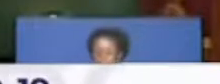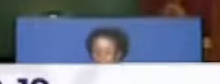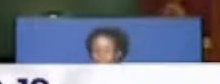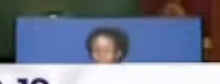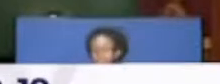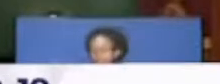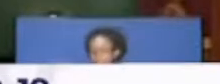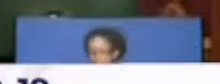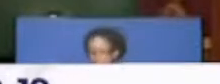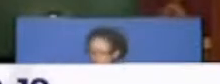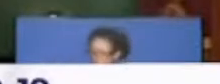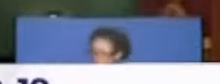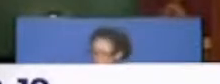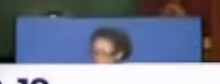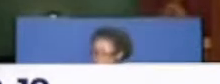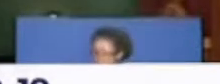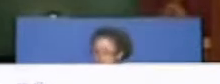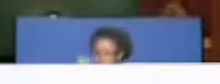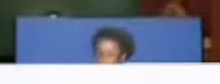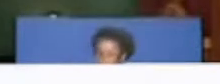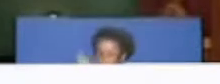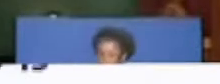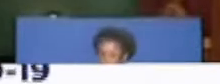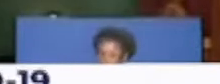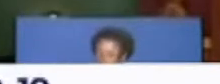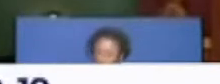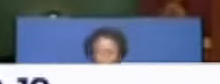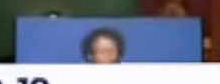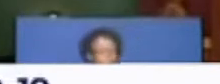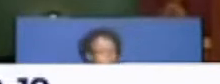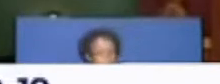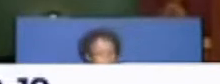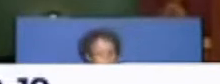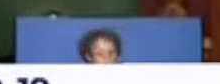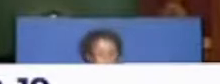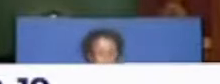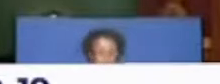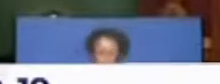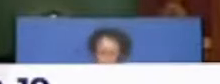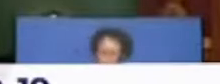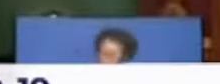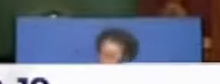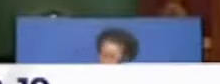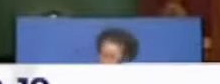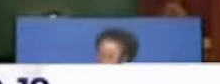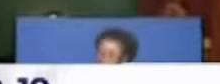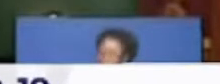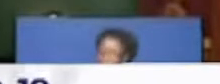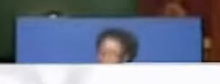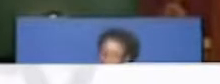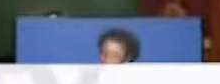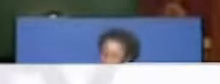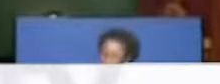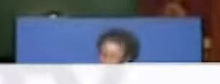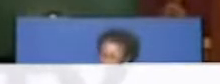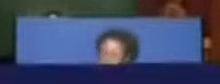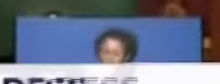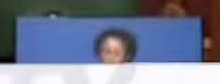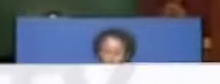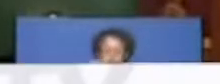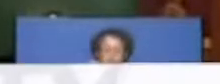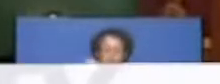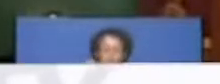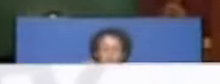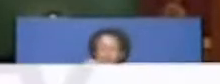in revenues. This means that in just 8 years, KRA has collected the equivalent of Kenya's